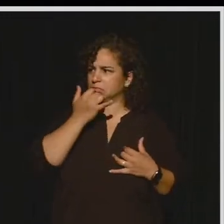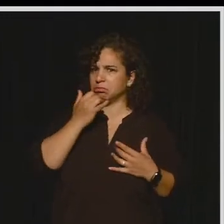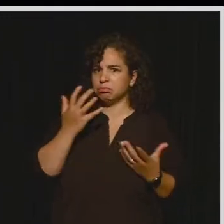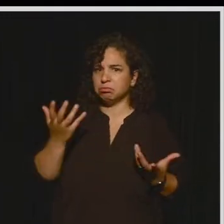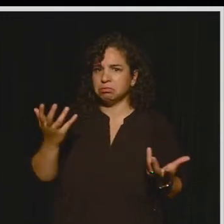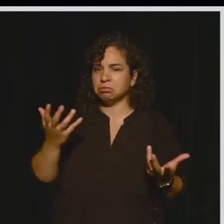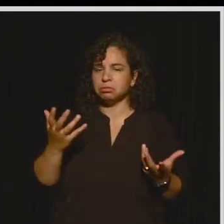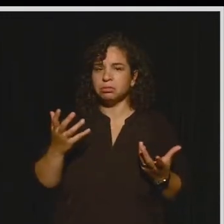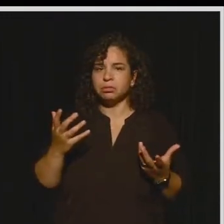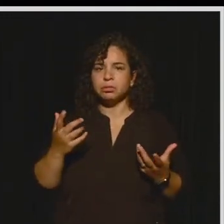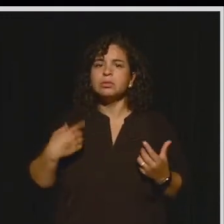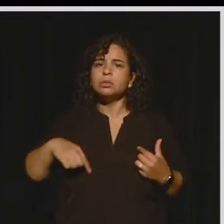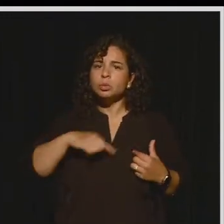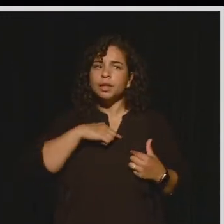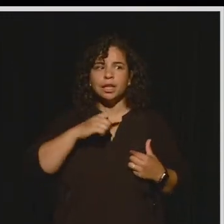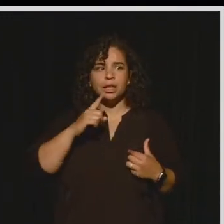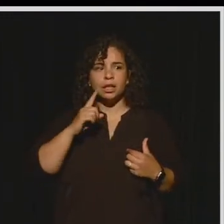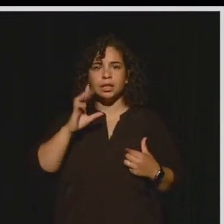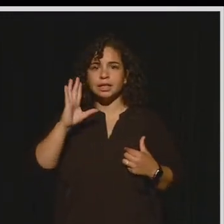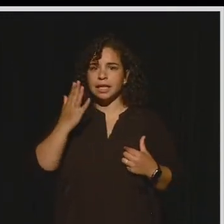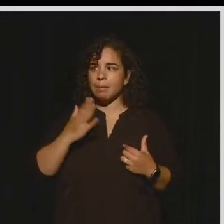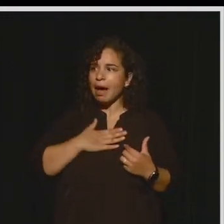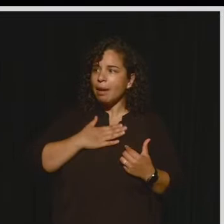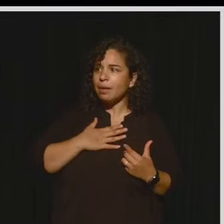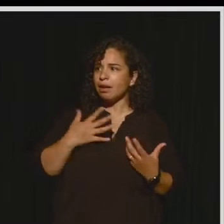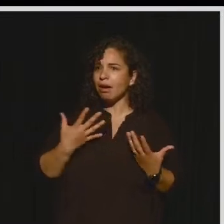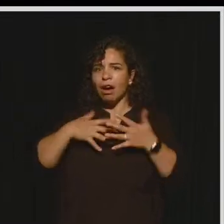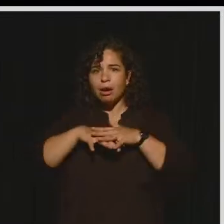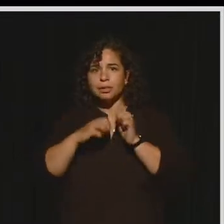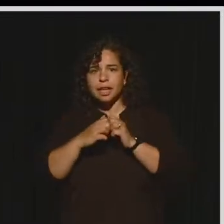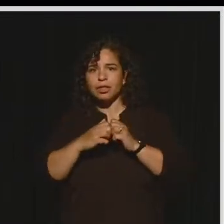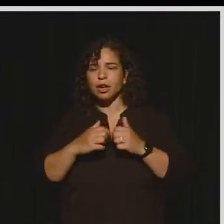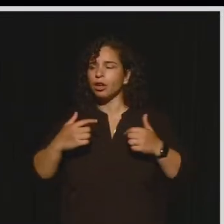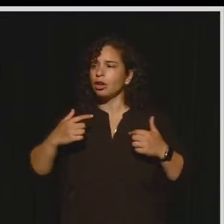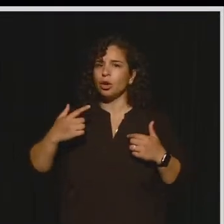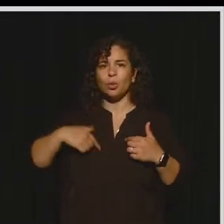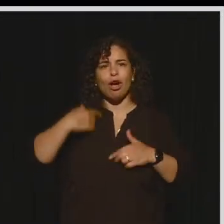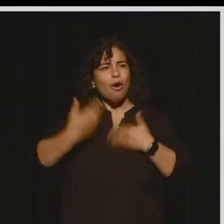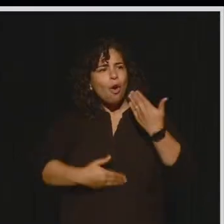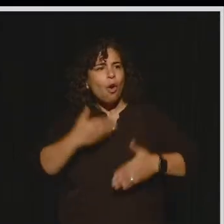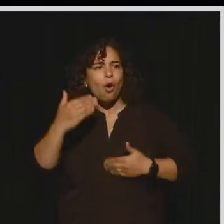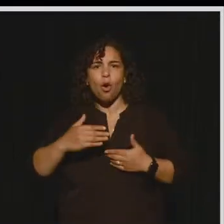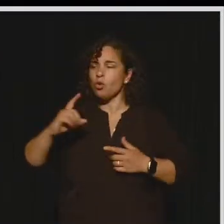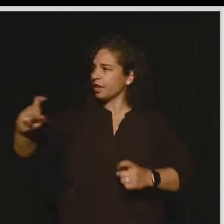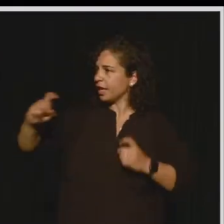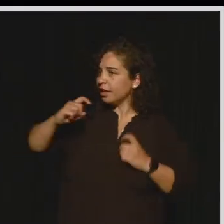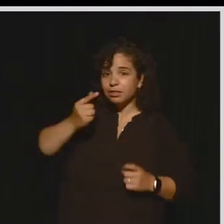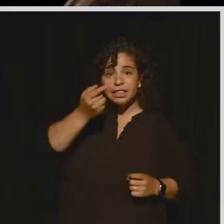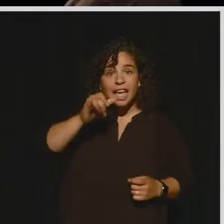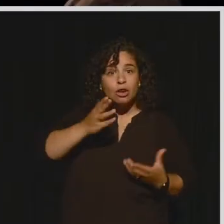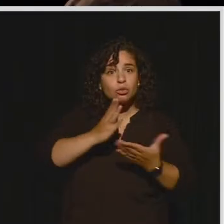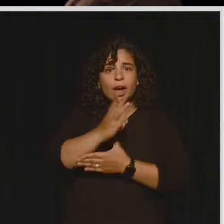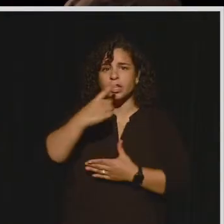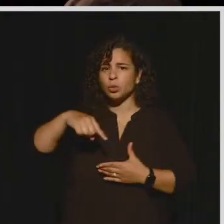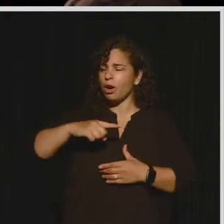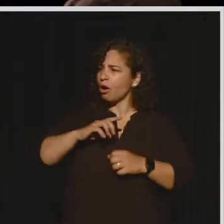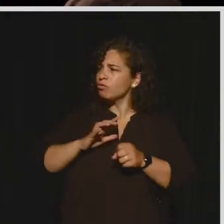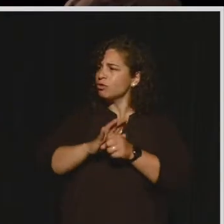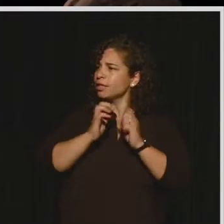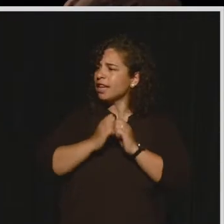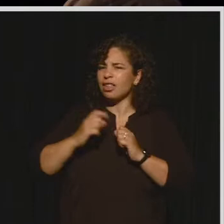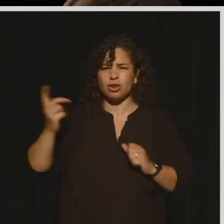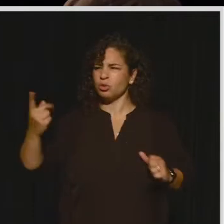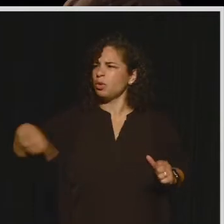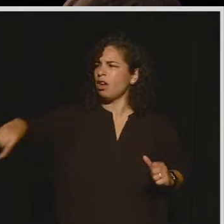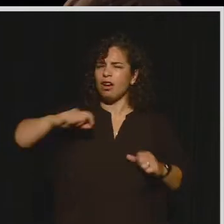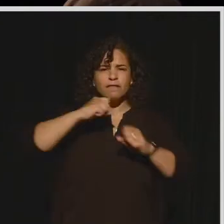we were running, right? We got gay rights. We got all these things going on, and we're all running together because we have all fought